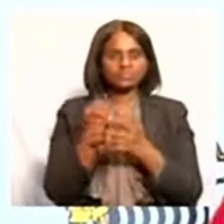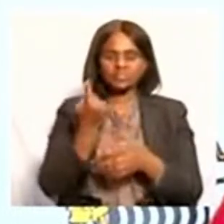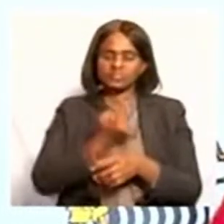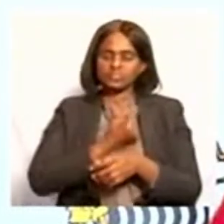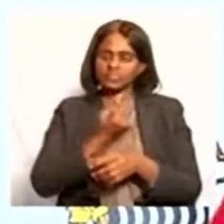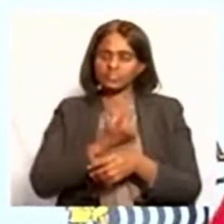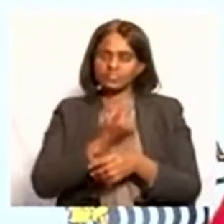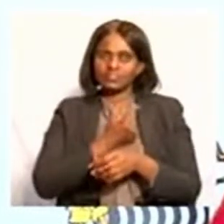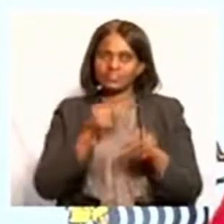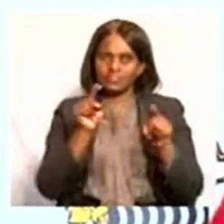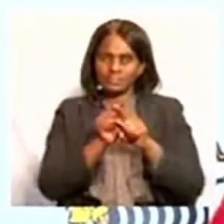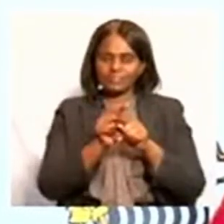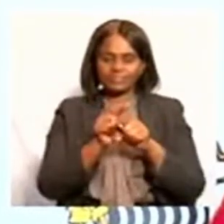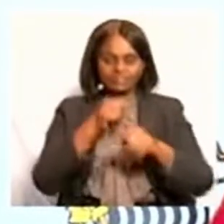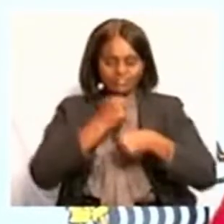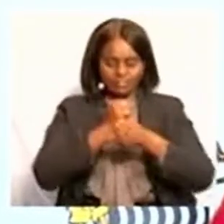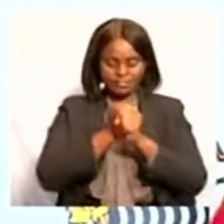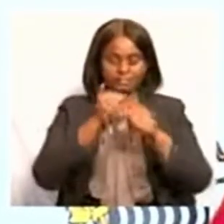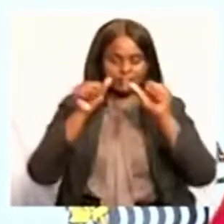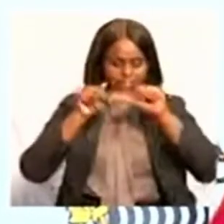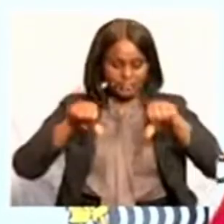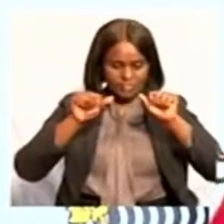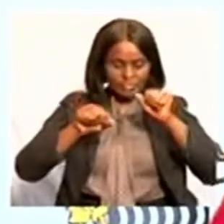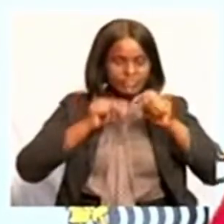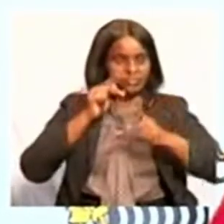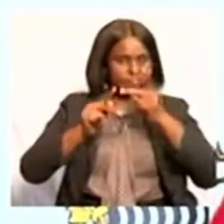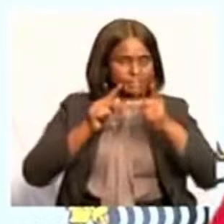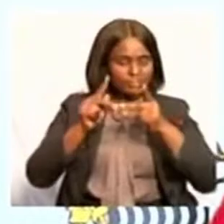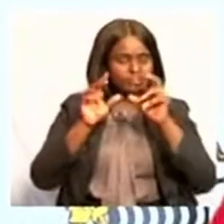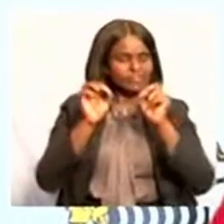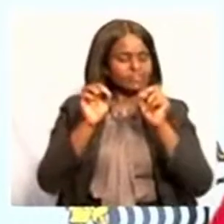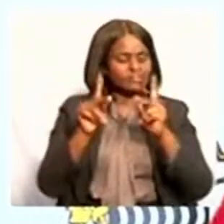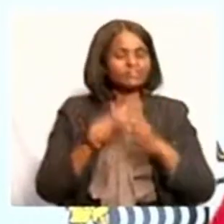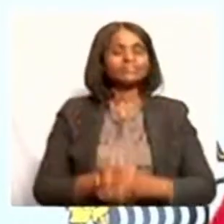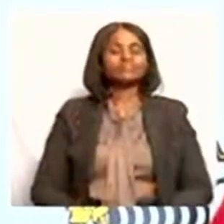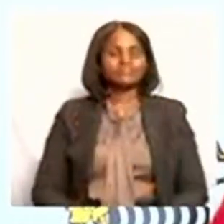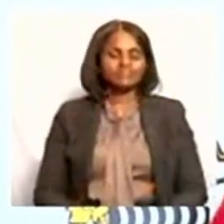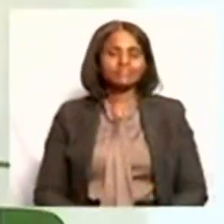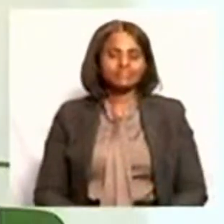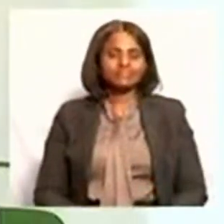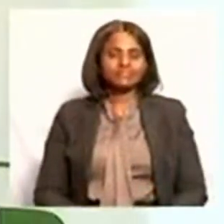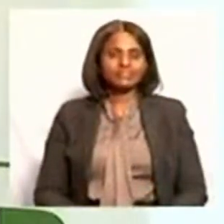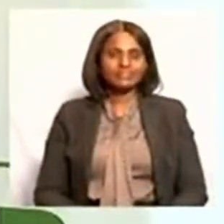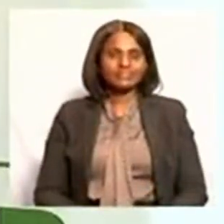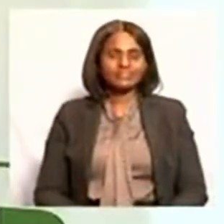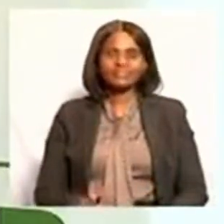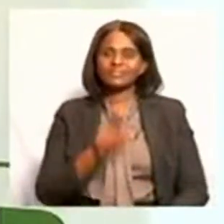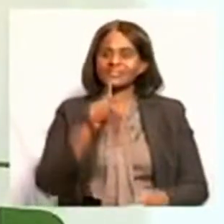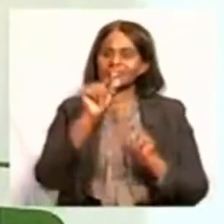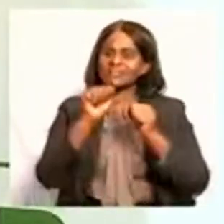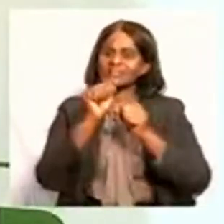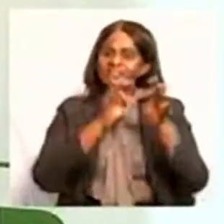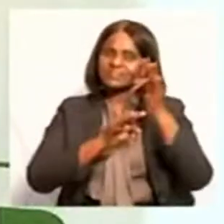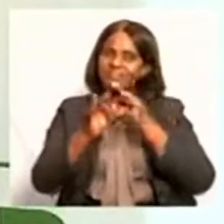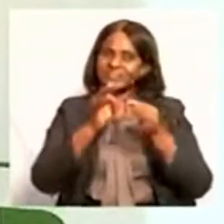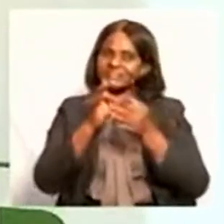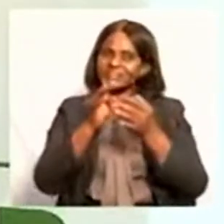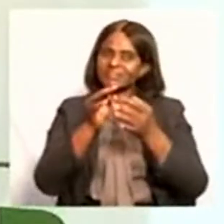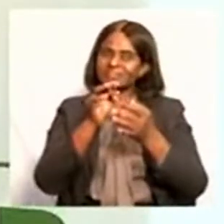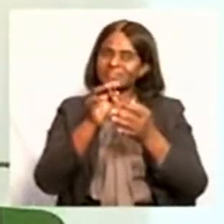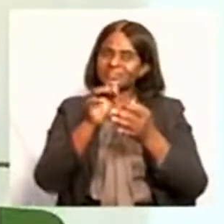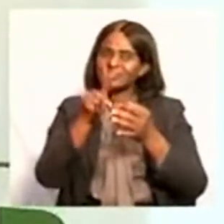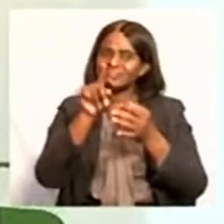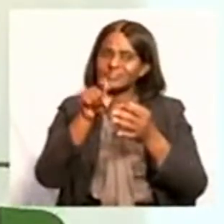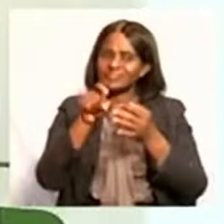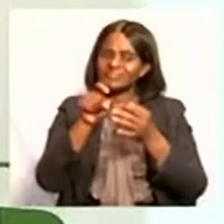basically is automating the audit process. Okay. Yeah. Right, and also, are you able to share with us at some point? You need to